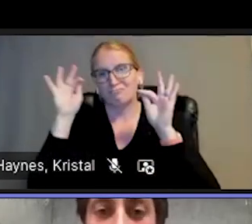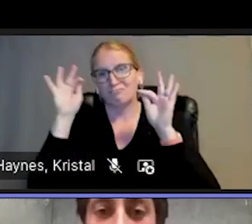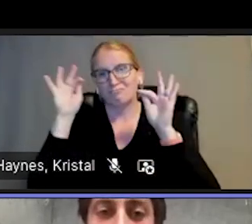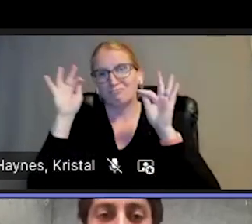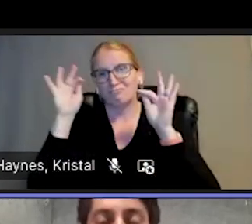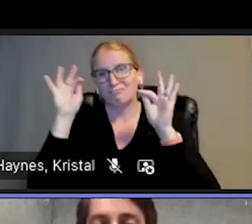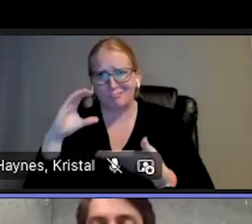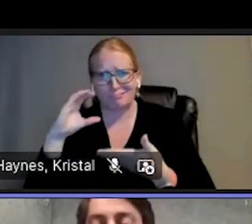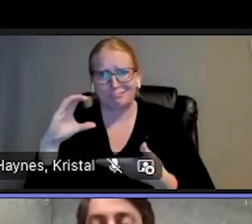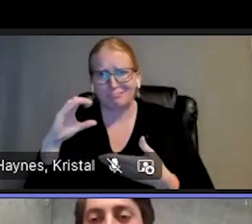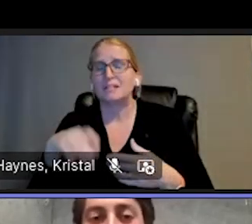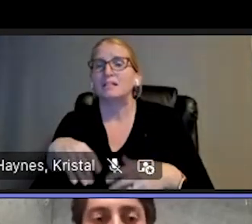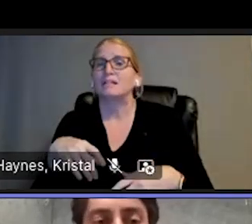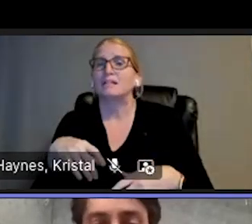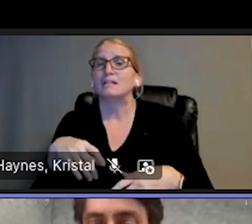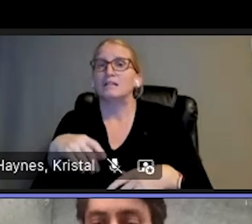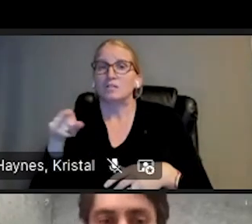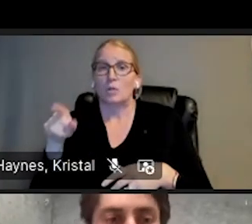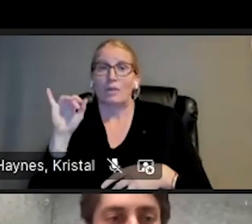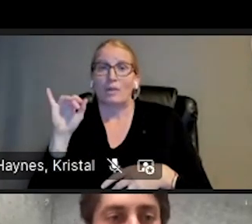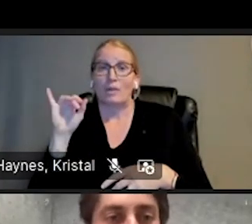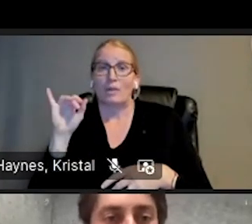to read that as well.